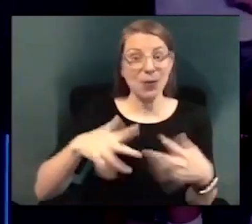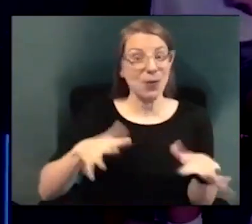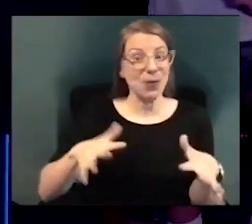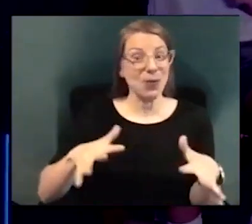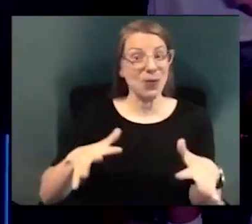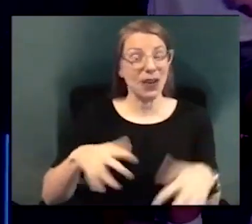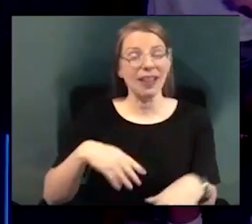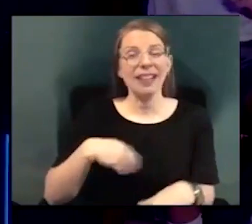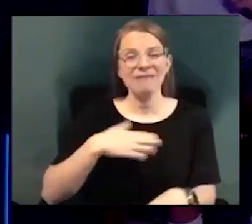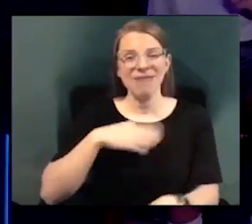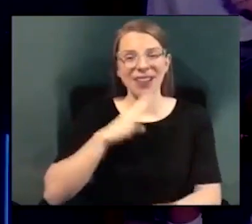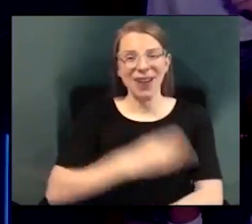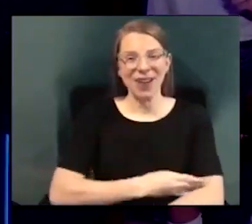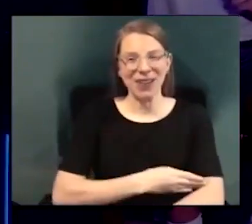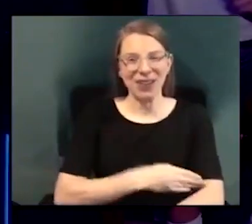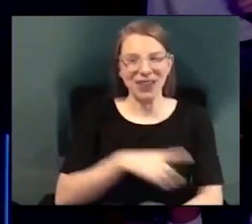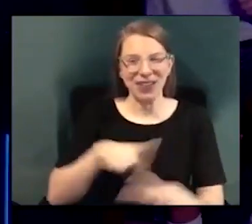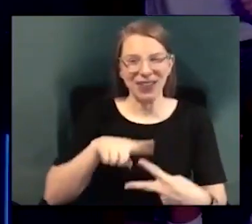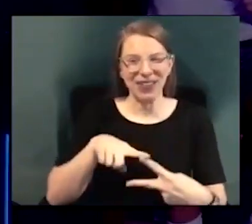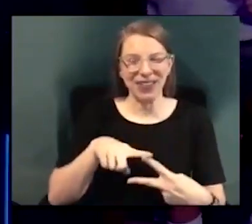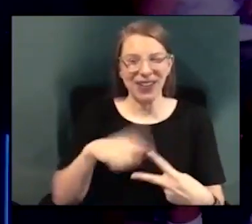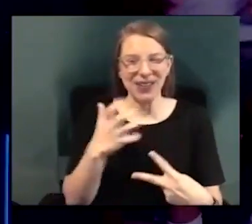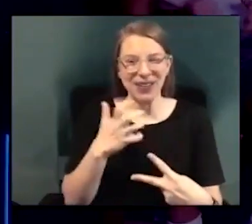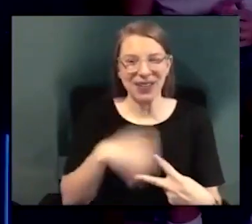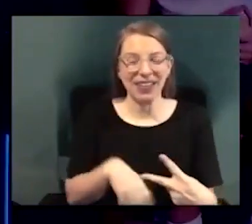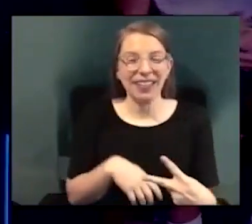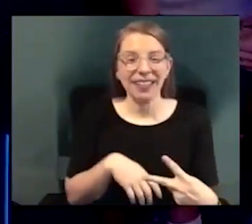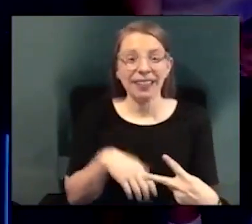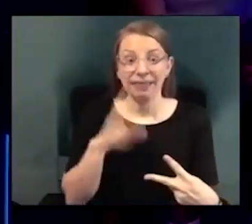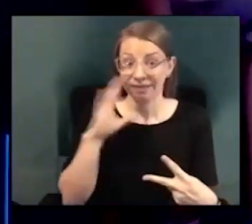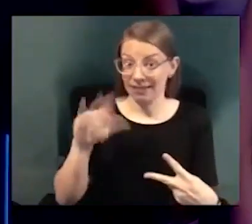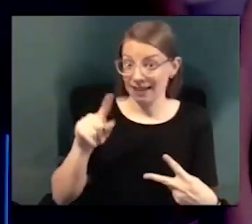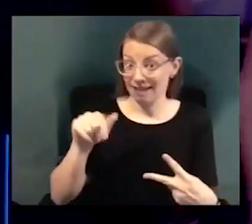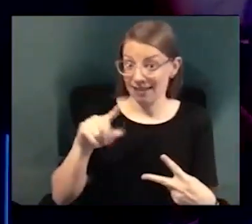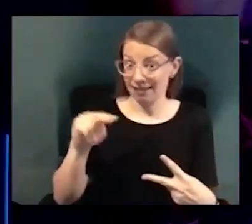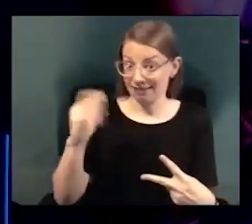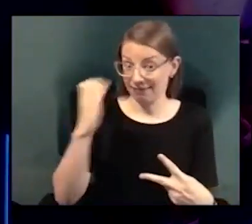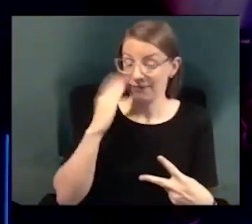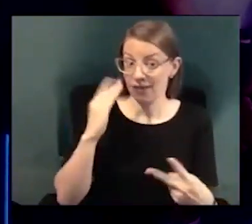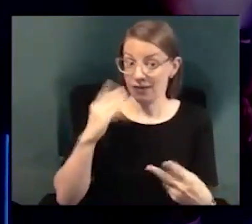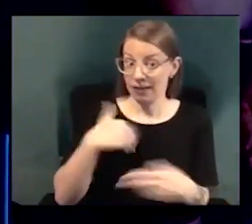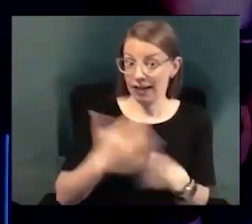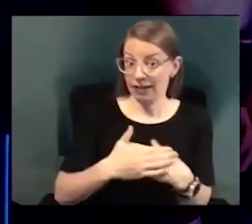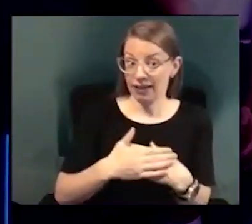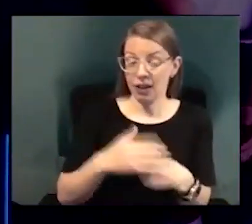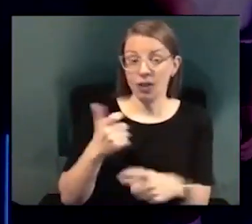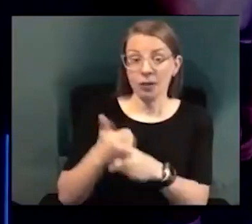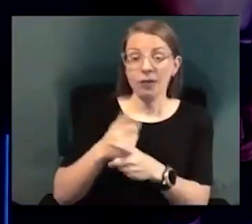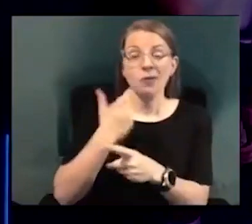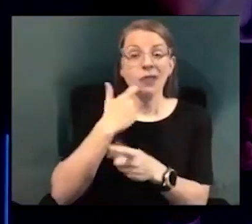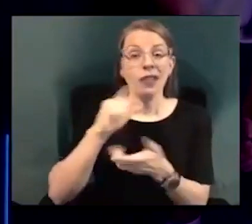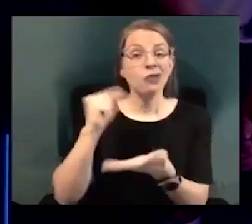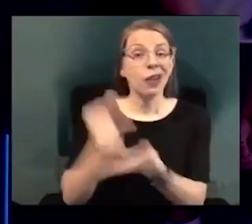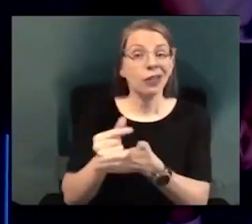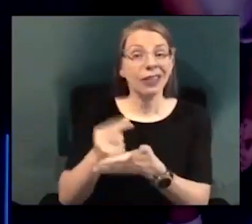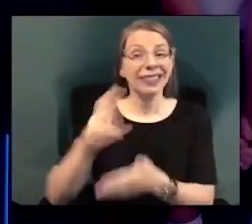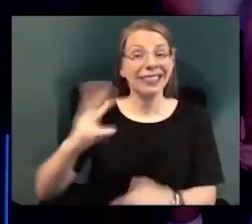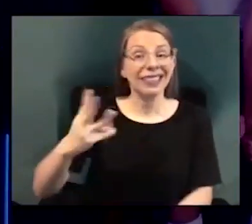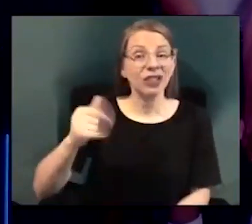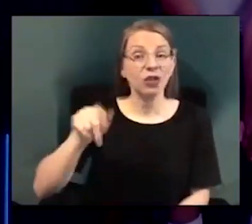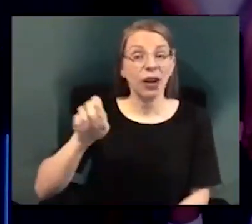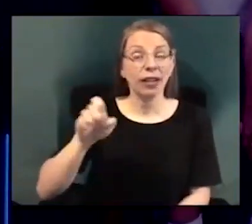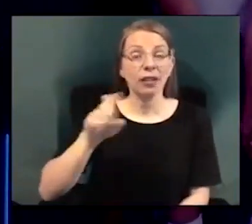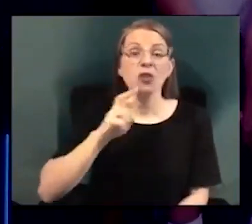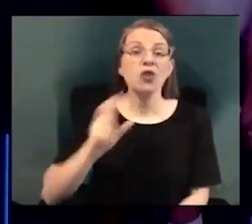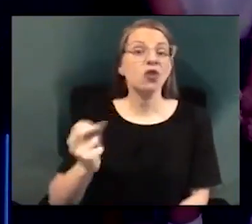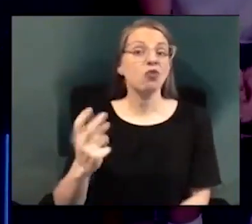Caroline. All right, Caroline, you know what's coming next, right? She just graduated 6th grade. She turned 12 at the end